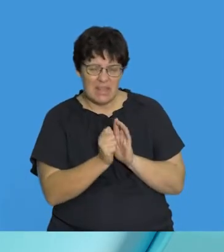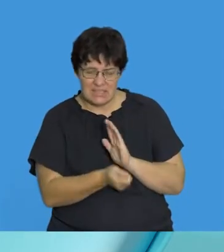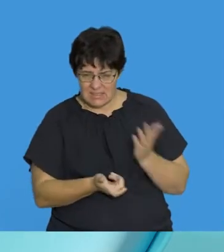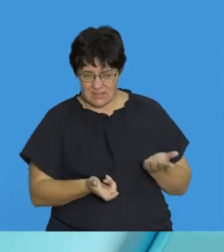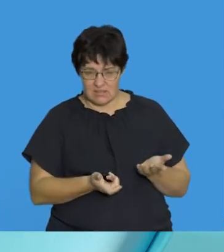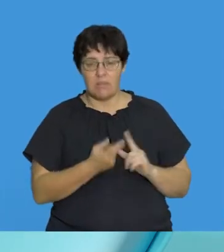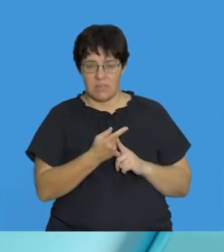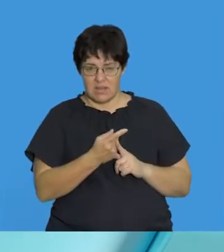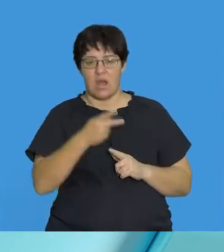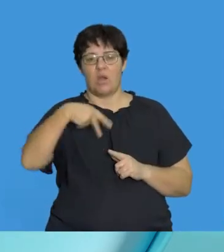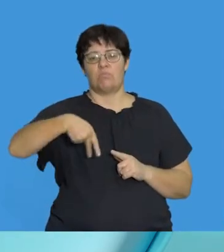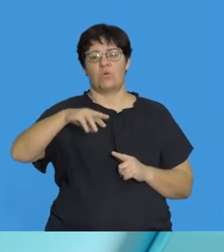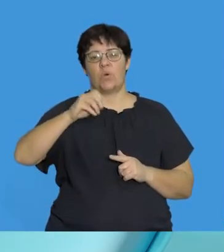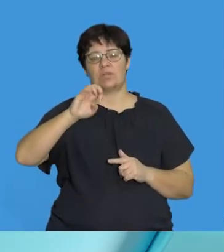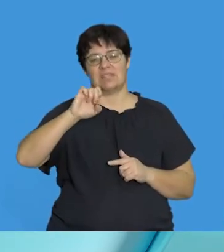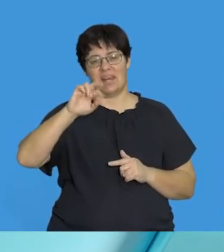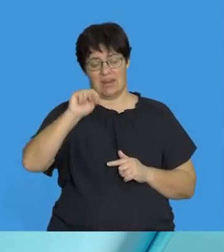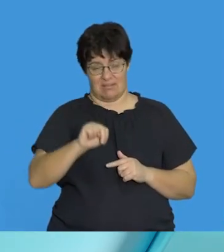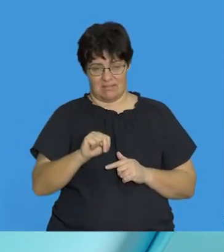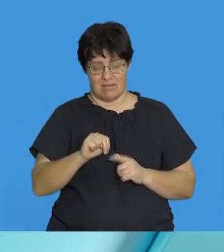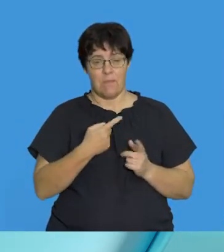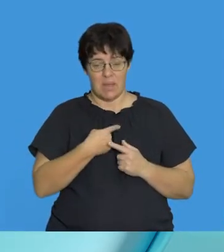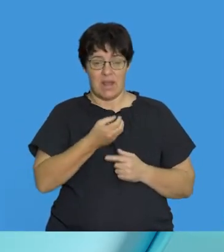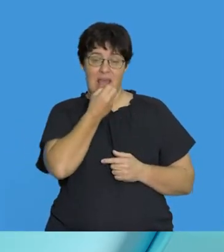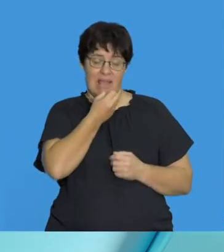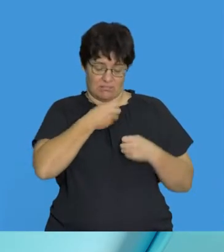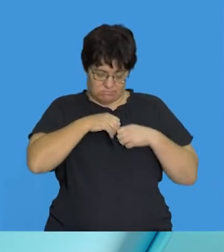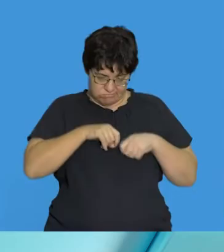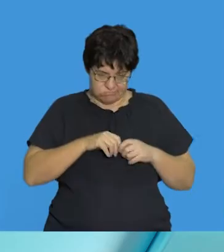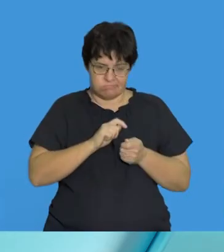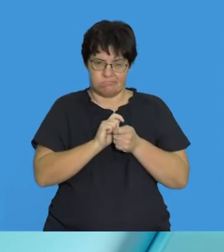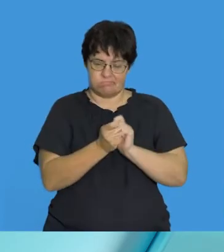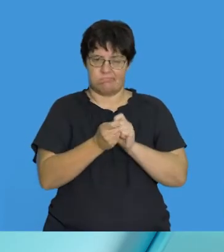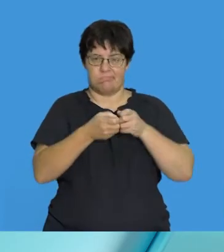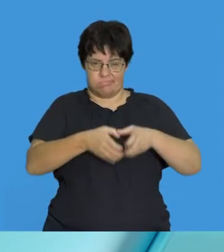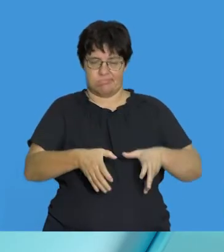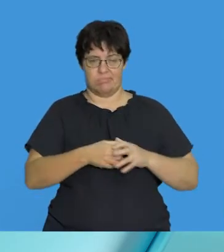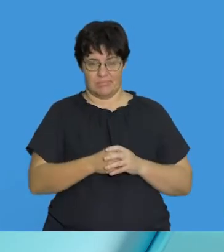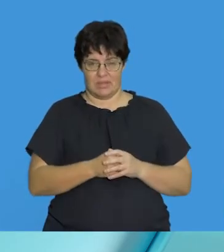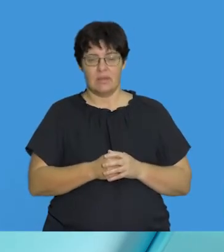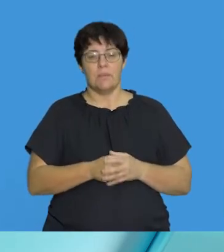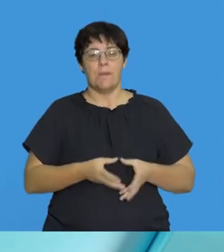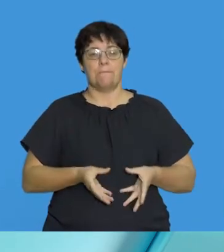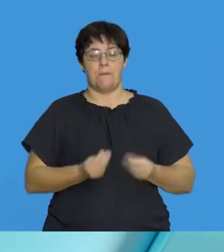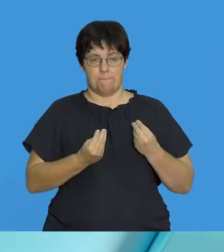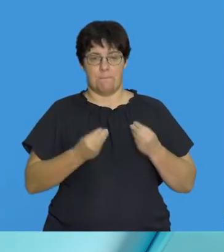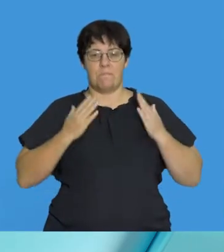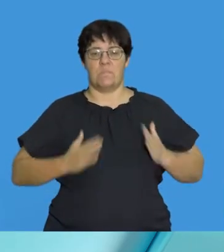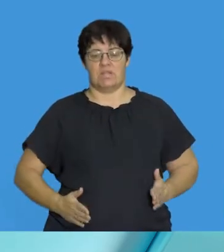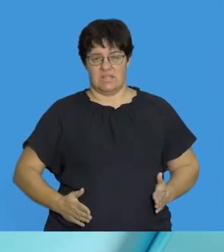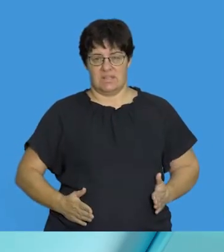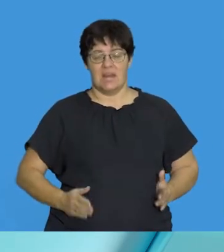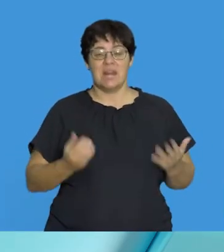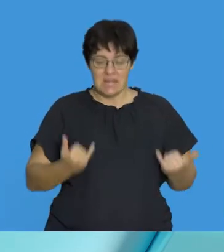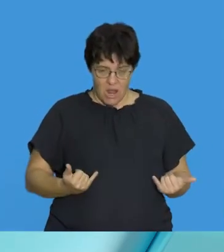are rich in proteins, and so those proteins are broken down during digestion, and so we absorb all of those into our body, and we